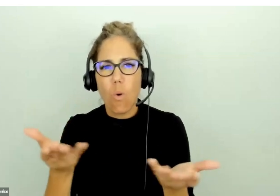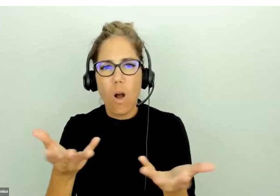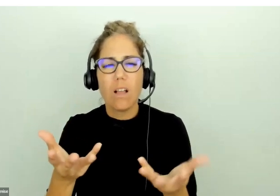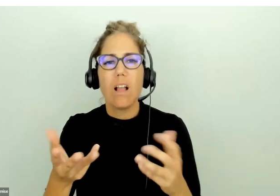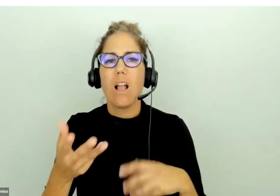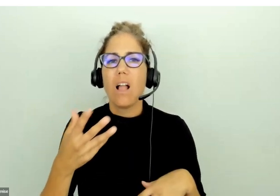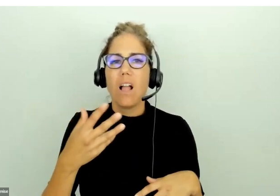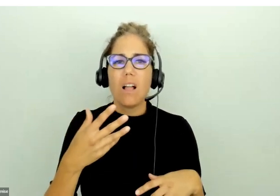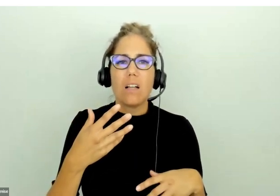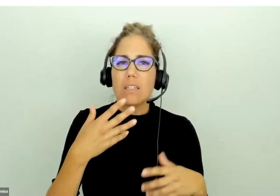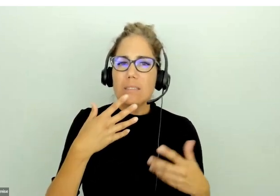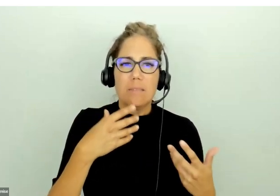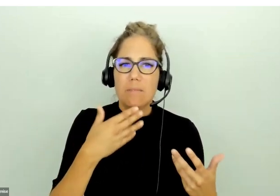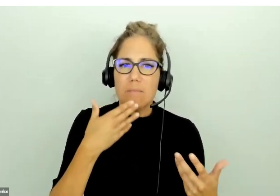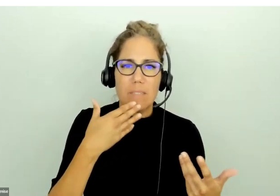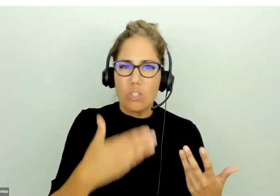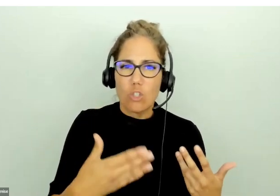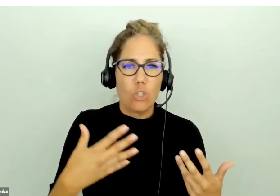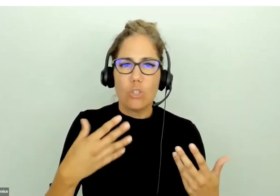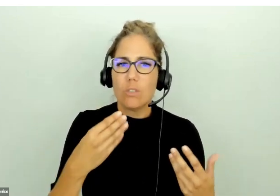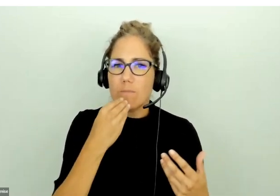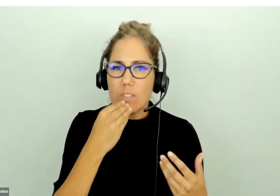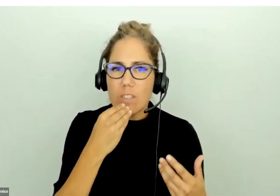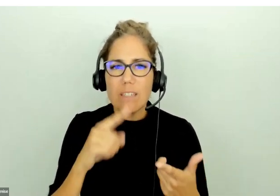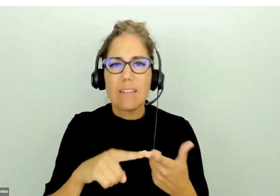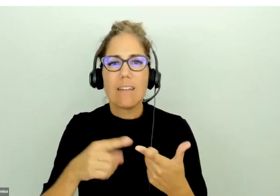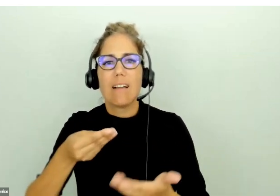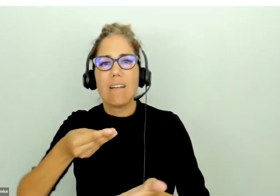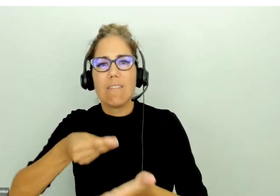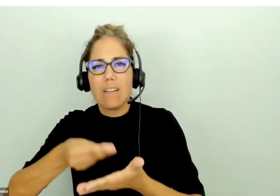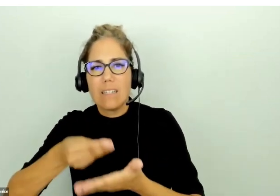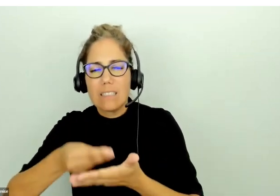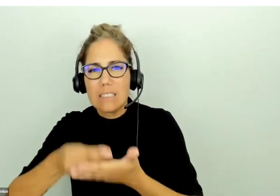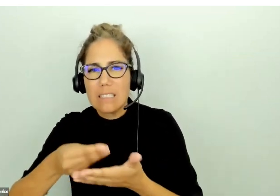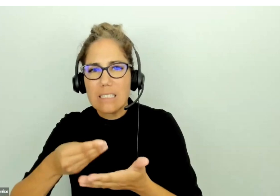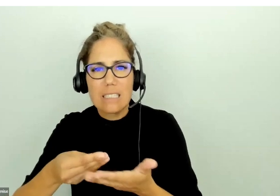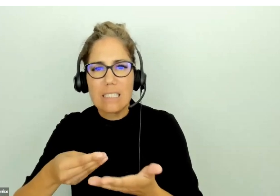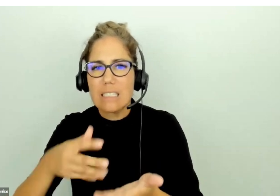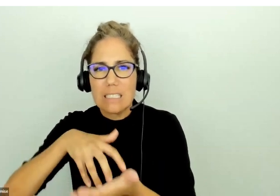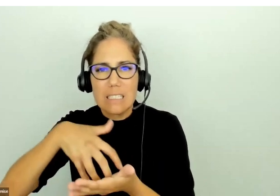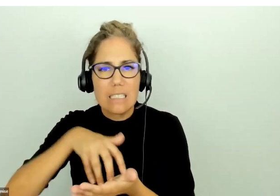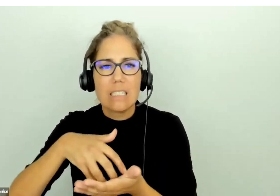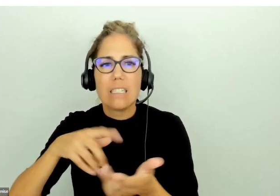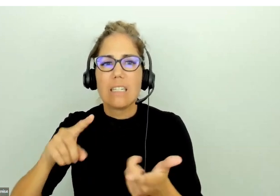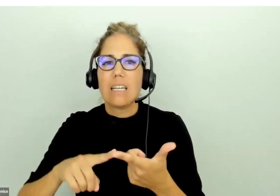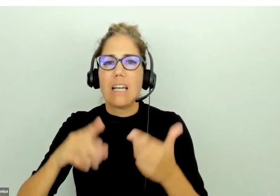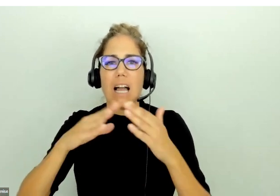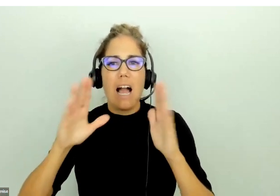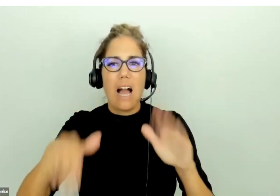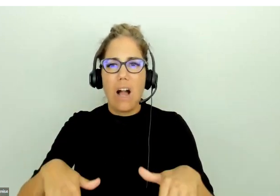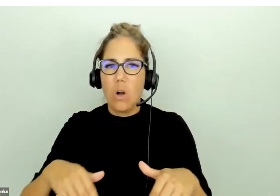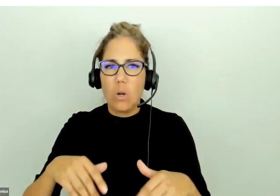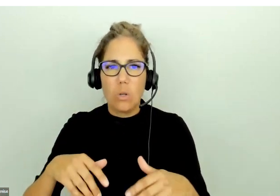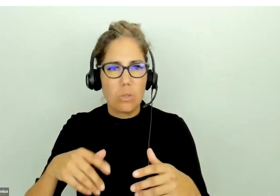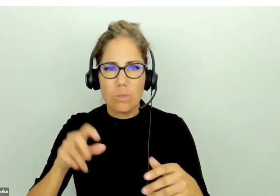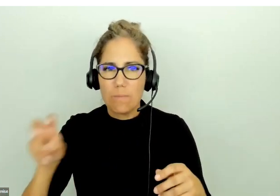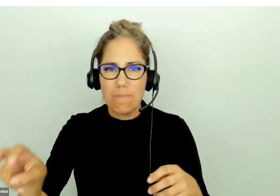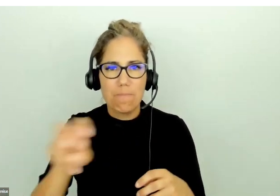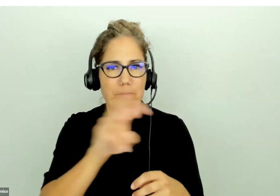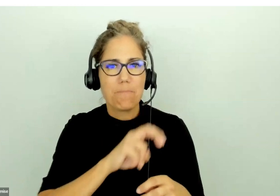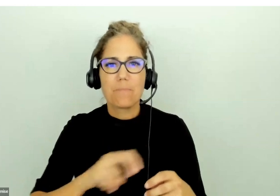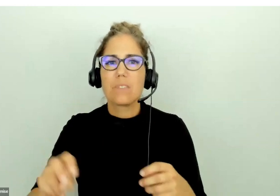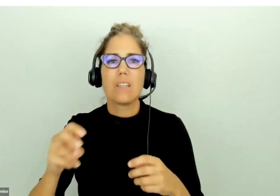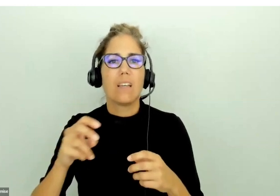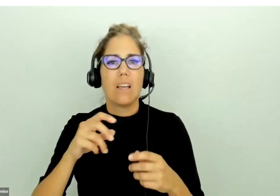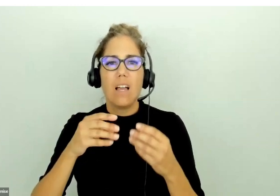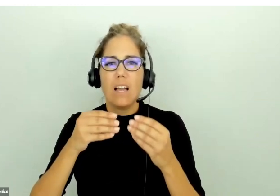insecurity, housing instability, pollution, limited English proficiency, and lack of transportation.